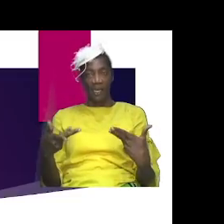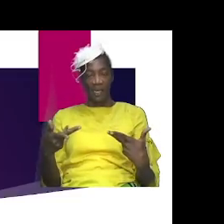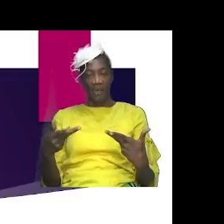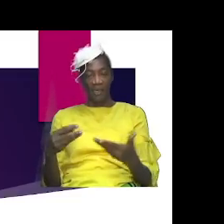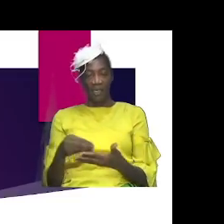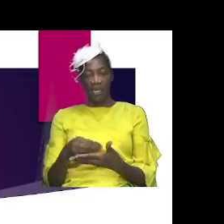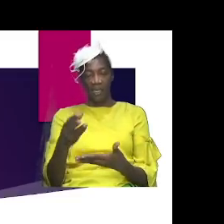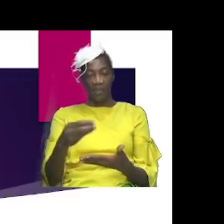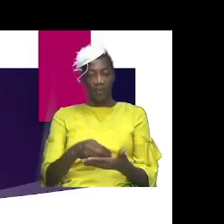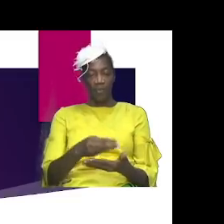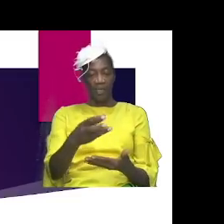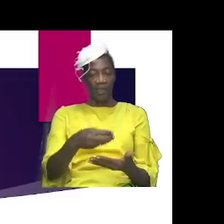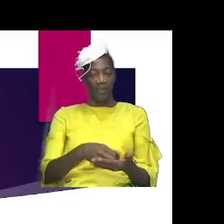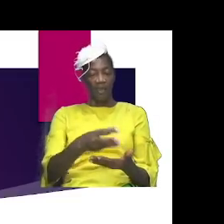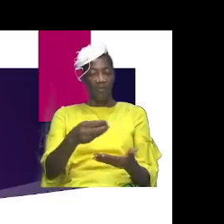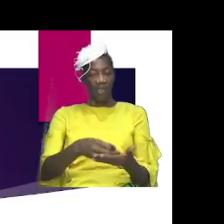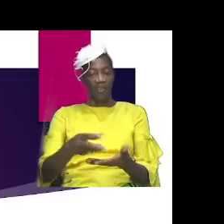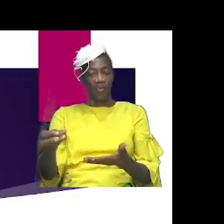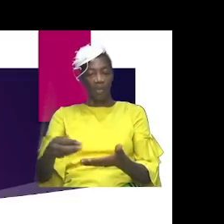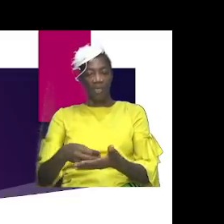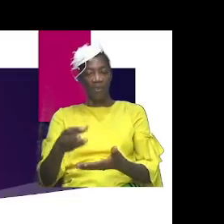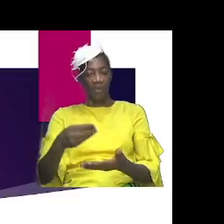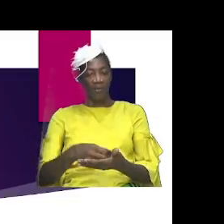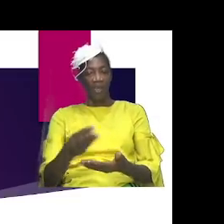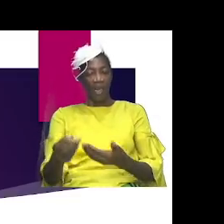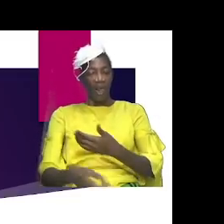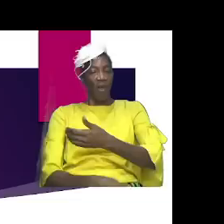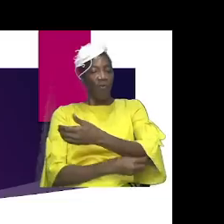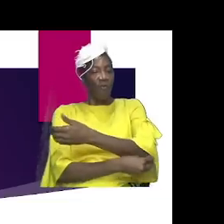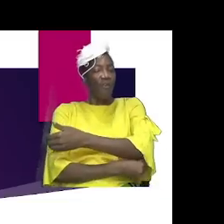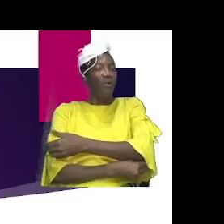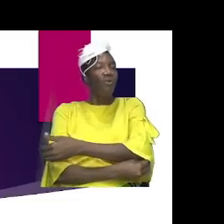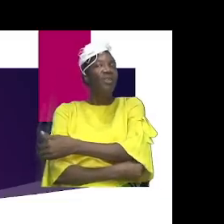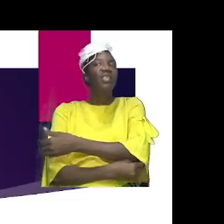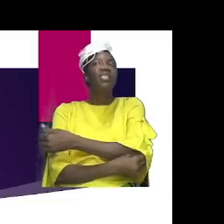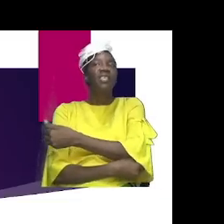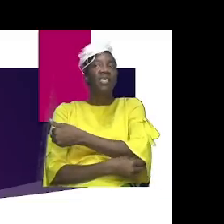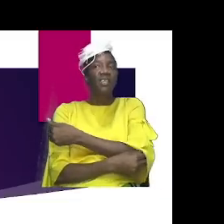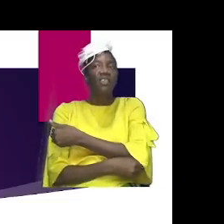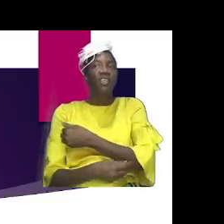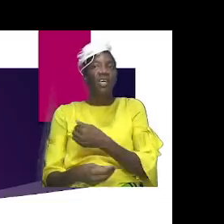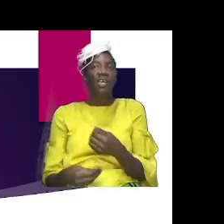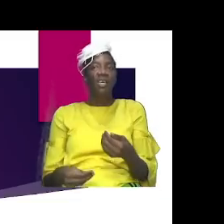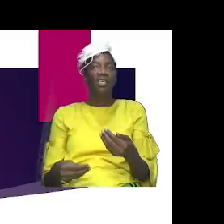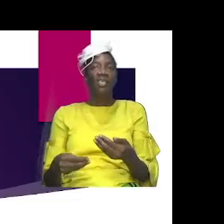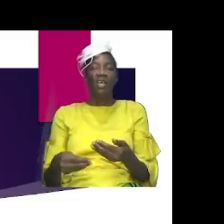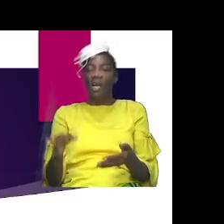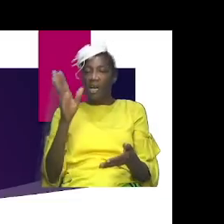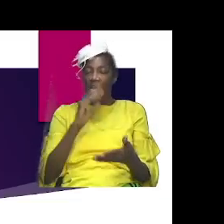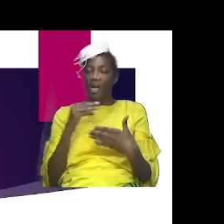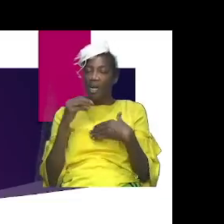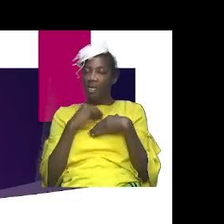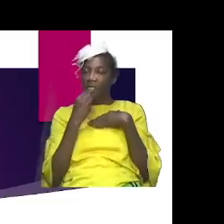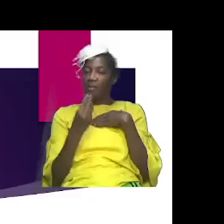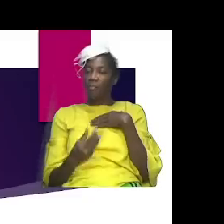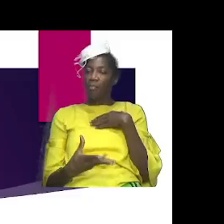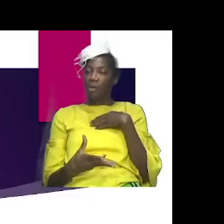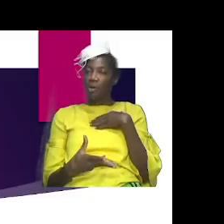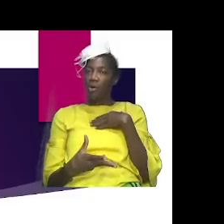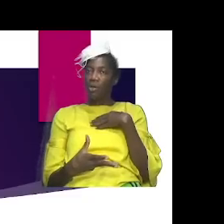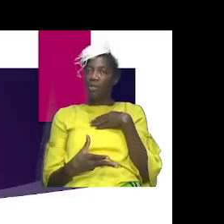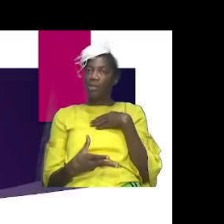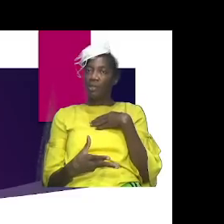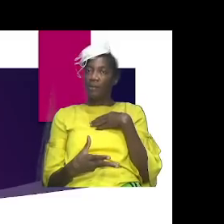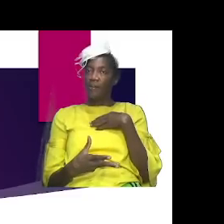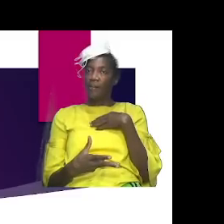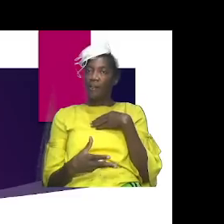expensive foundation, costly, the blood, God's blood, costly, and